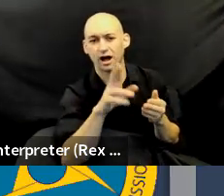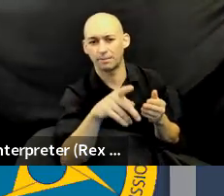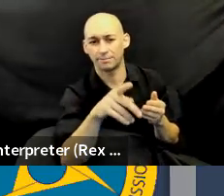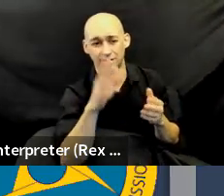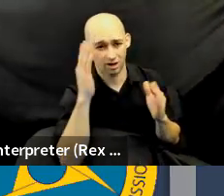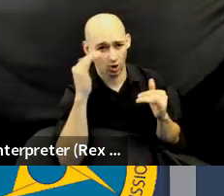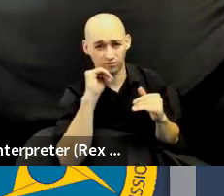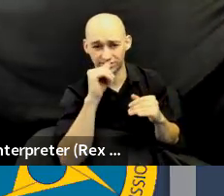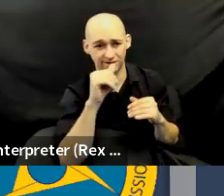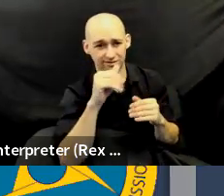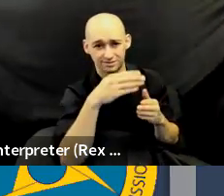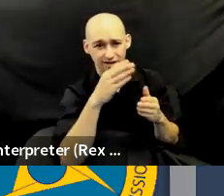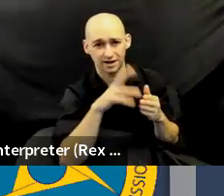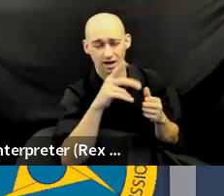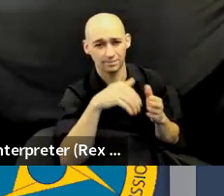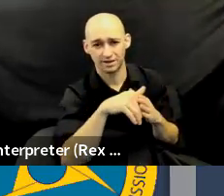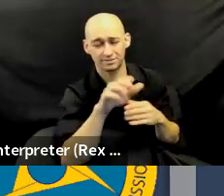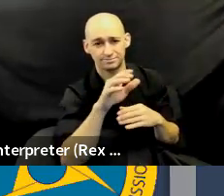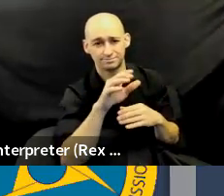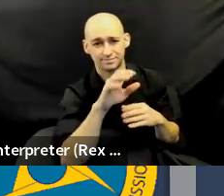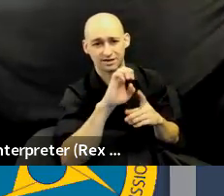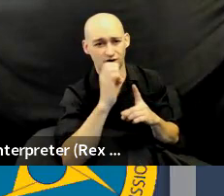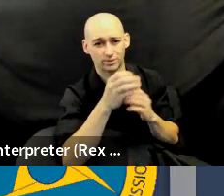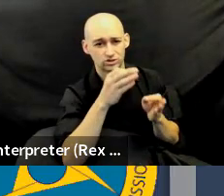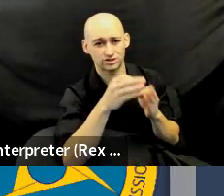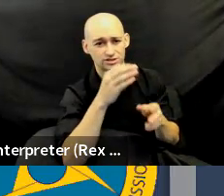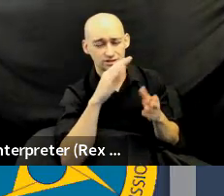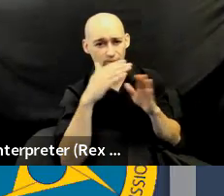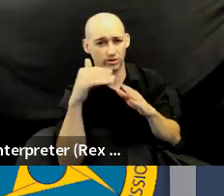environmental justice community in Southeast Los Angeles like it did last time.